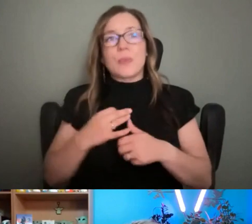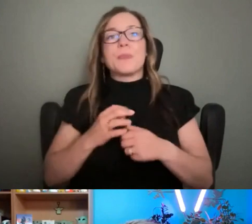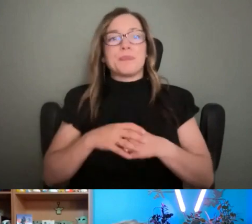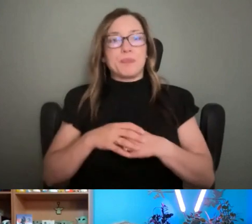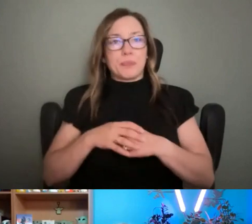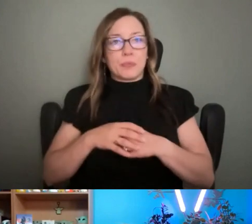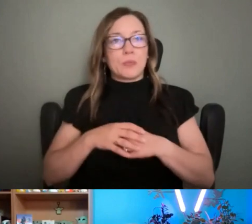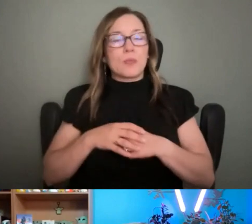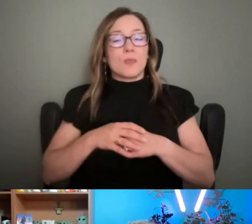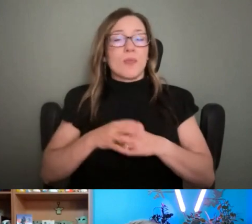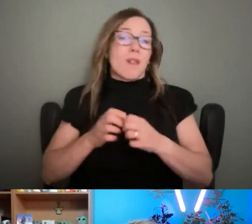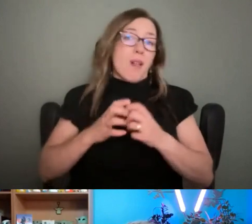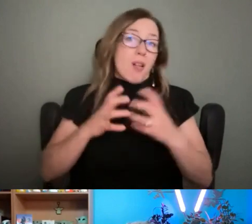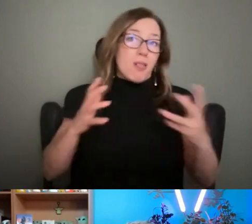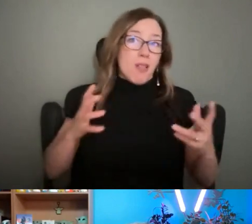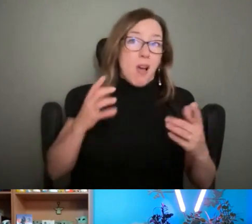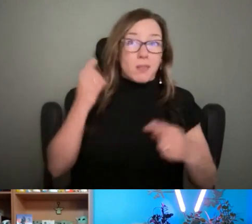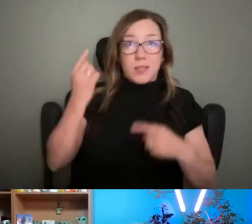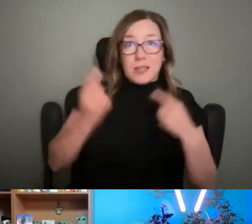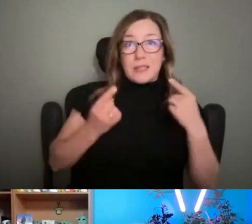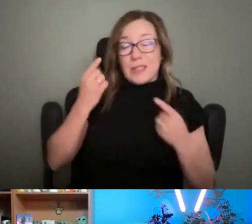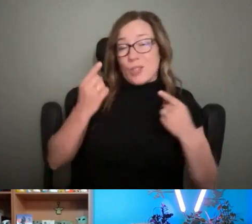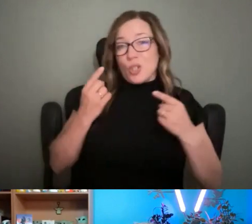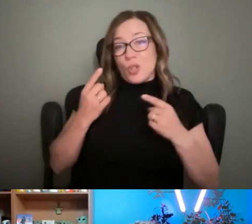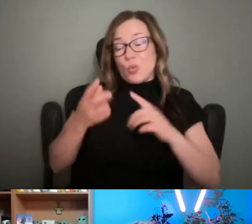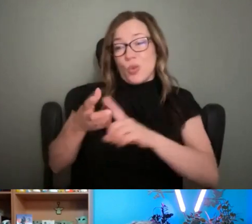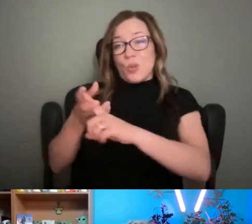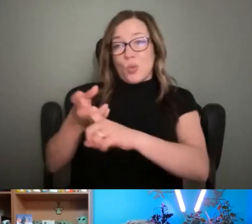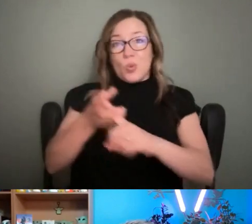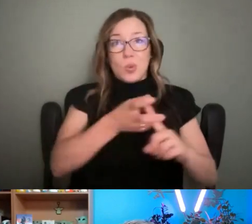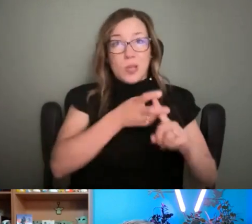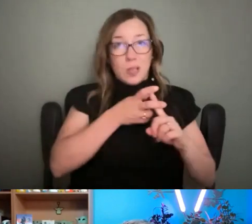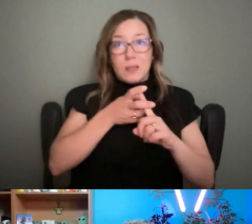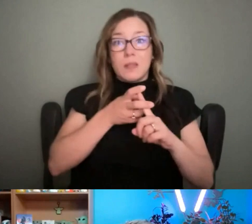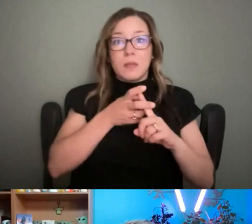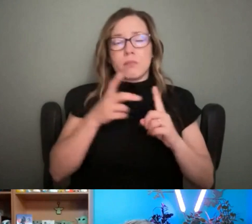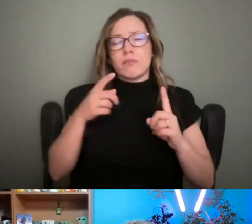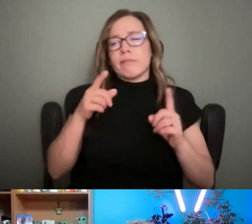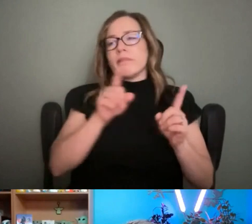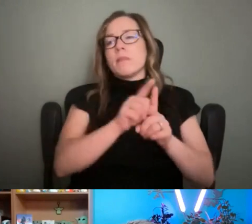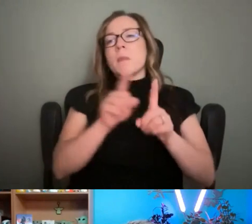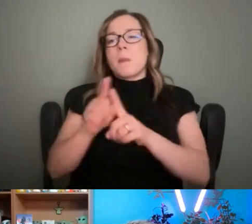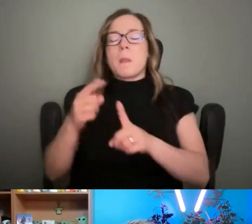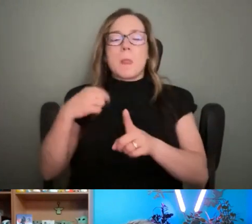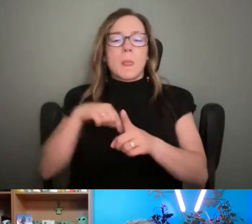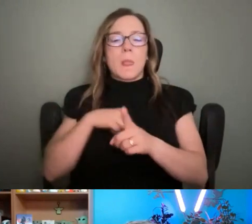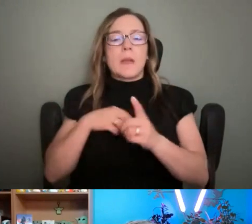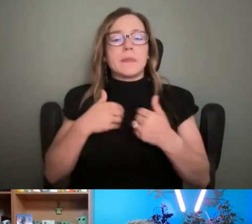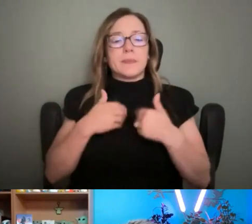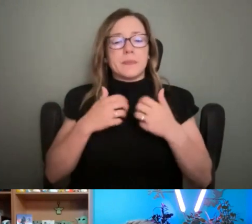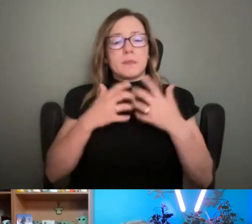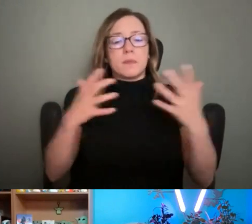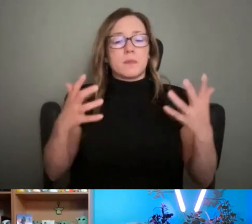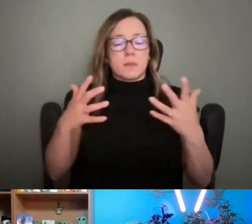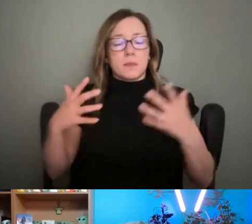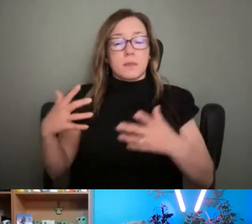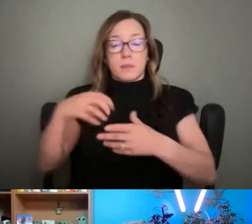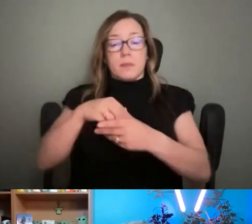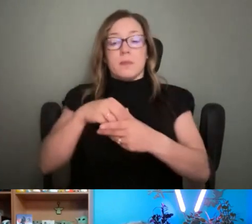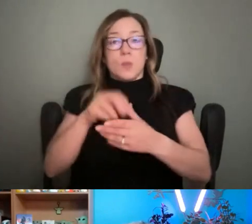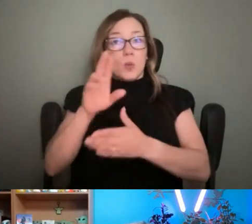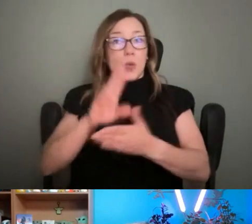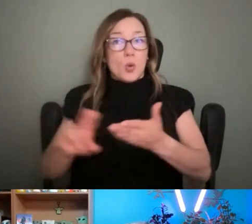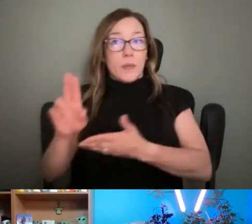a lot of things to consider with recruiting volunteers. We've also had a lot of engagement with